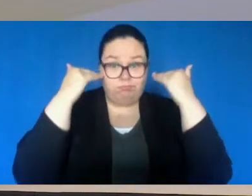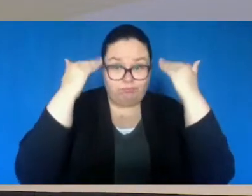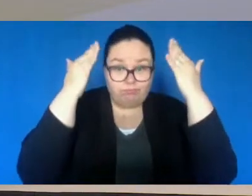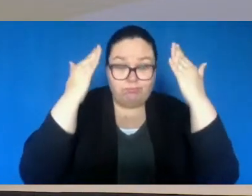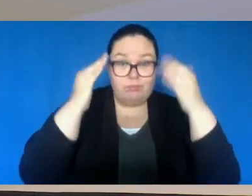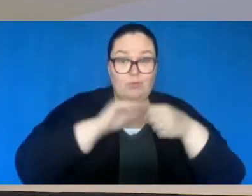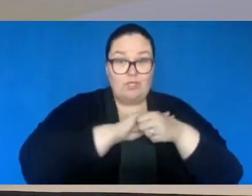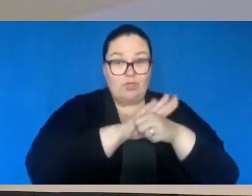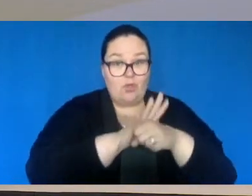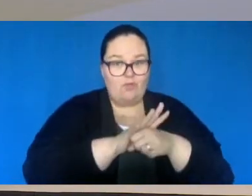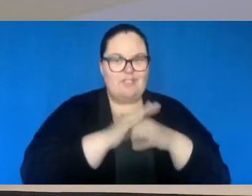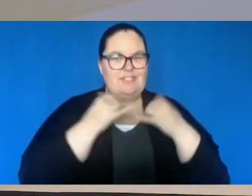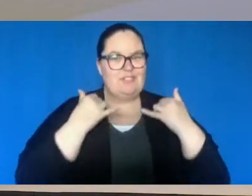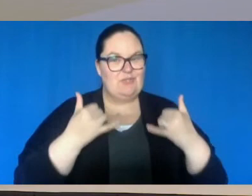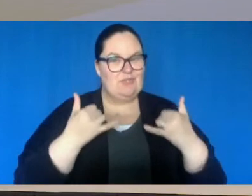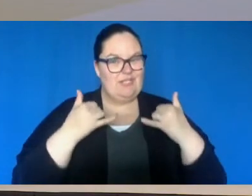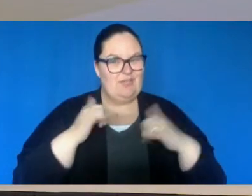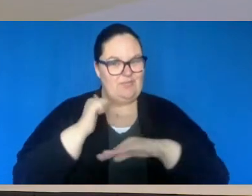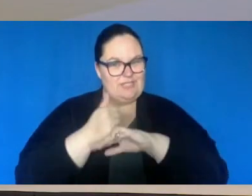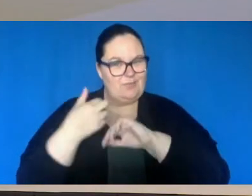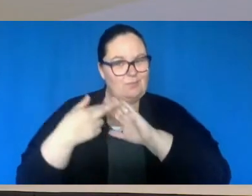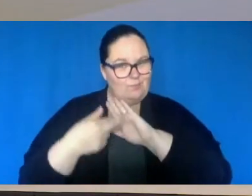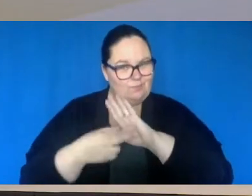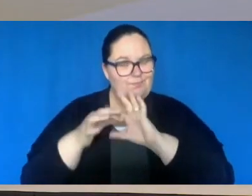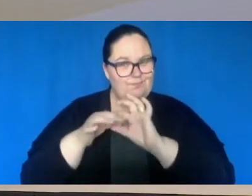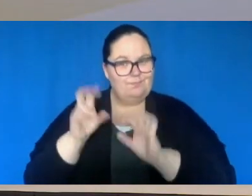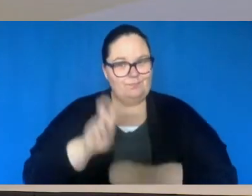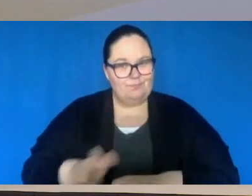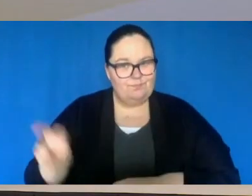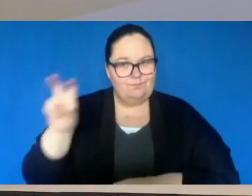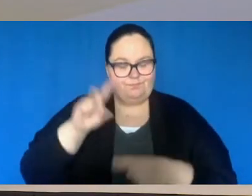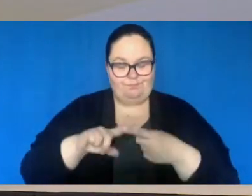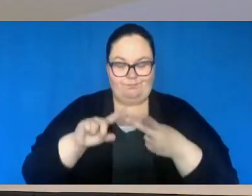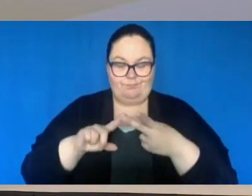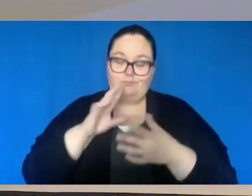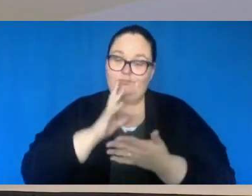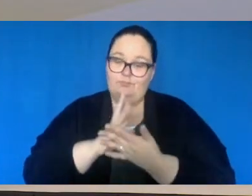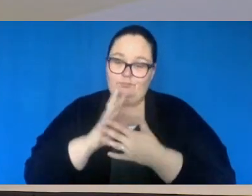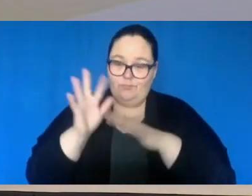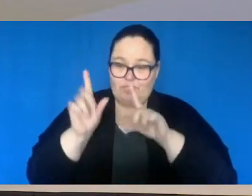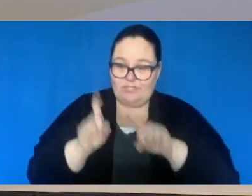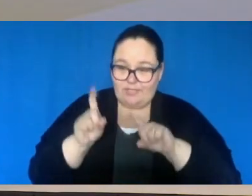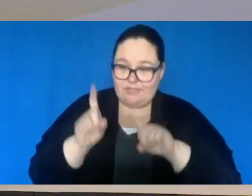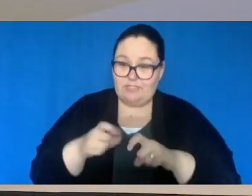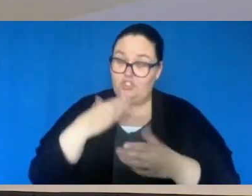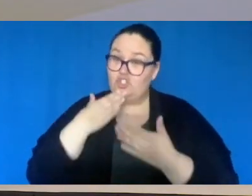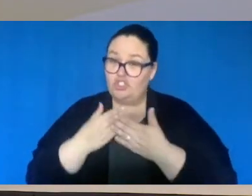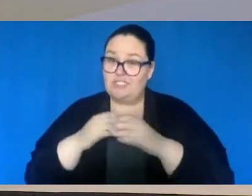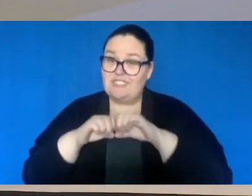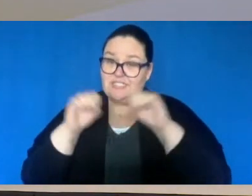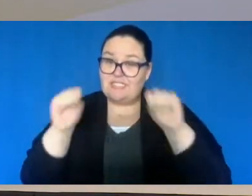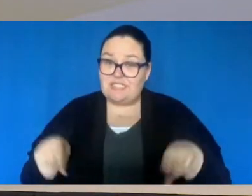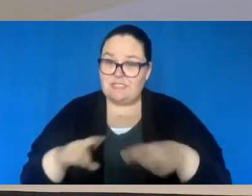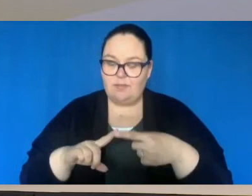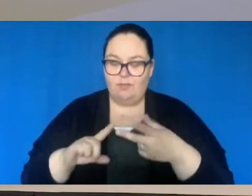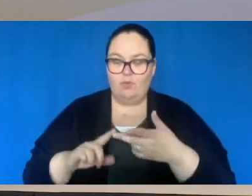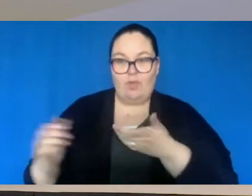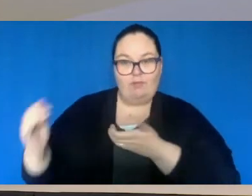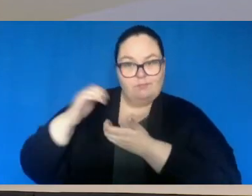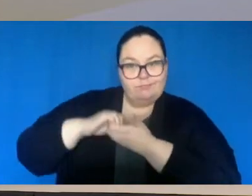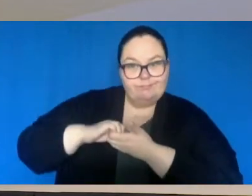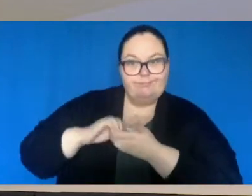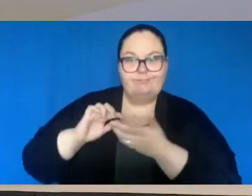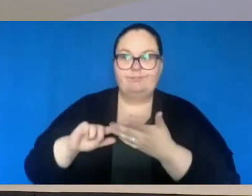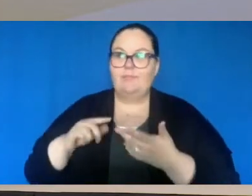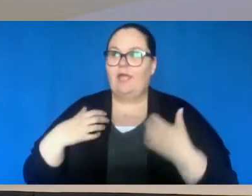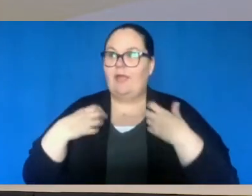certain travel streams in place. We've talked about our testing. We have a very good testing regimen. We have enforcement partners. We have our Health PI